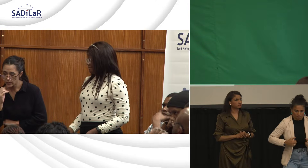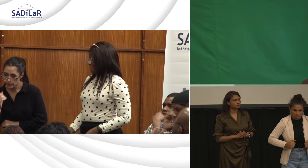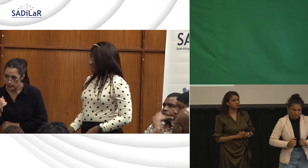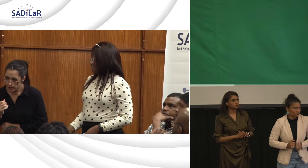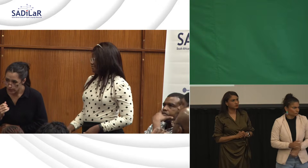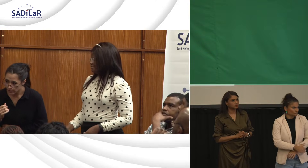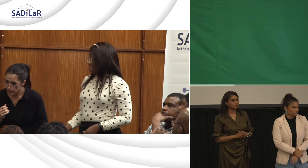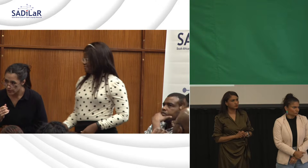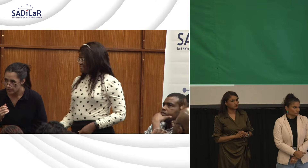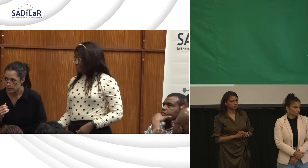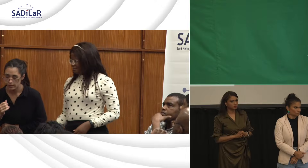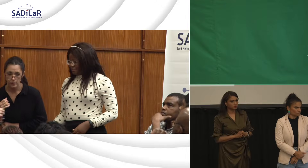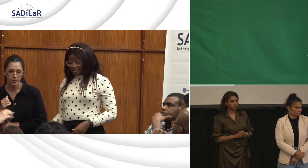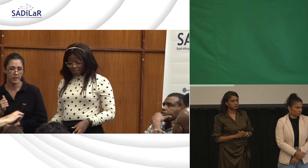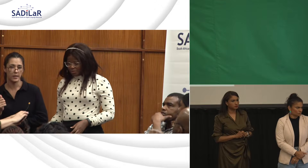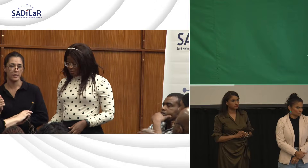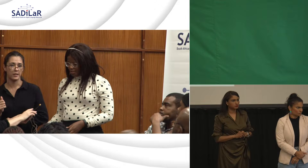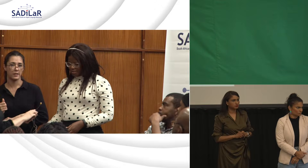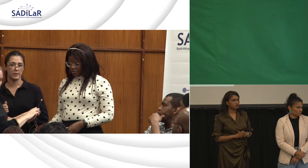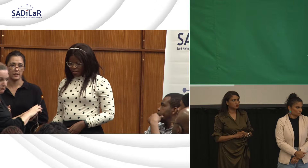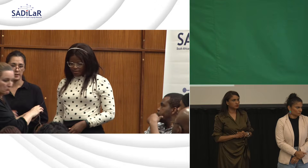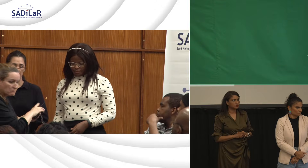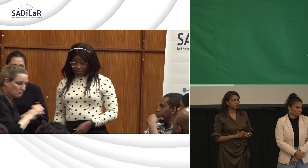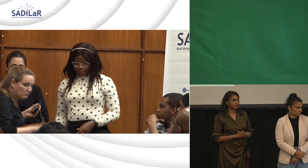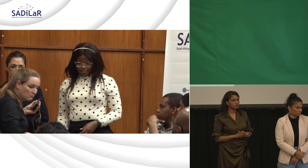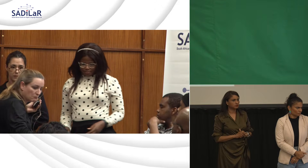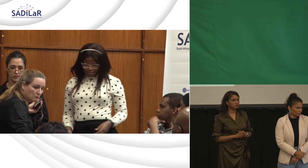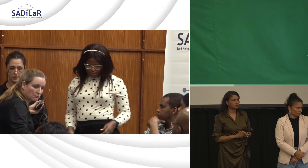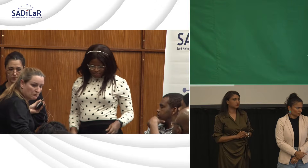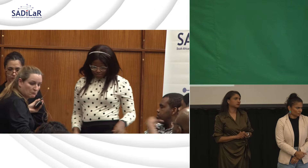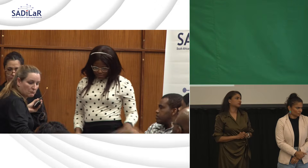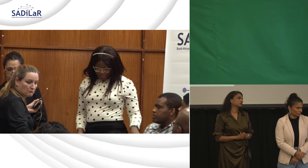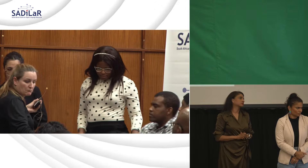Do the mics not work? I'm not sure.